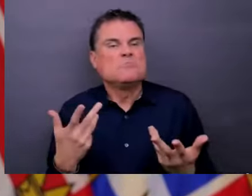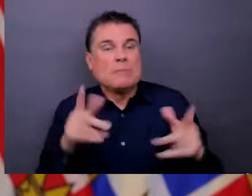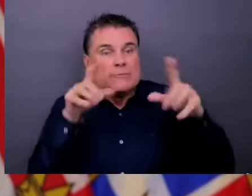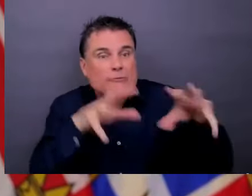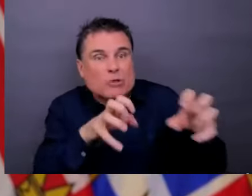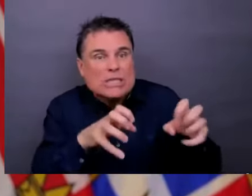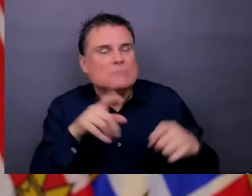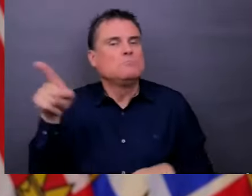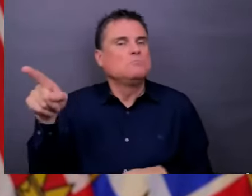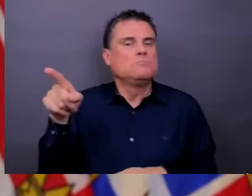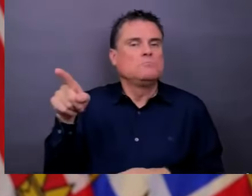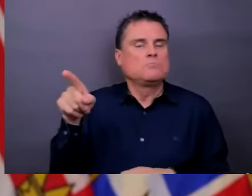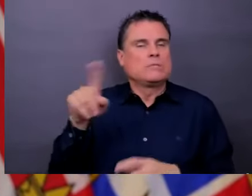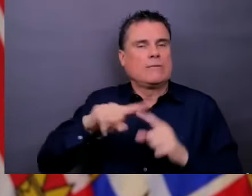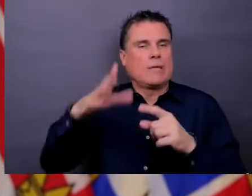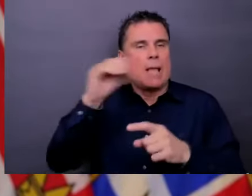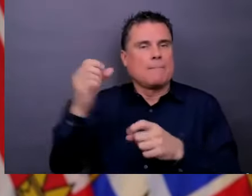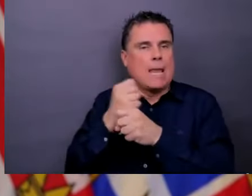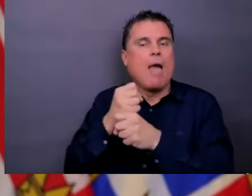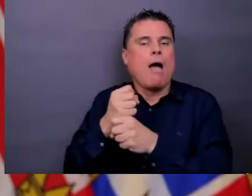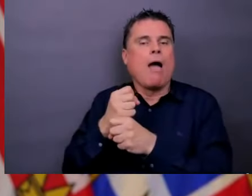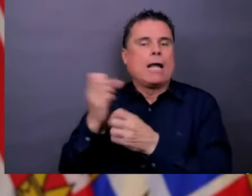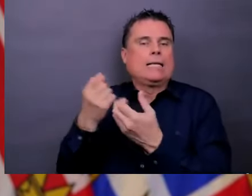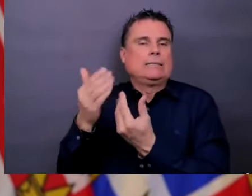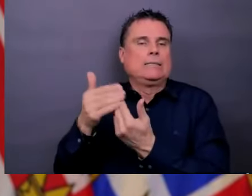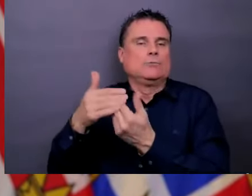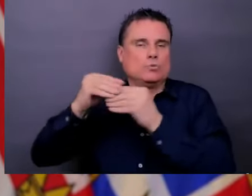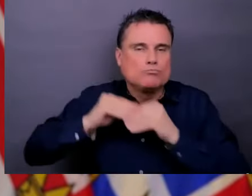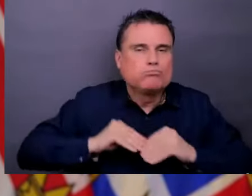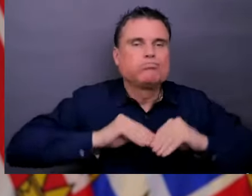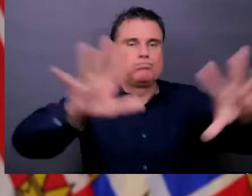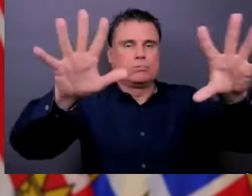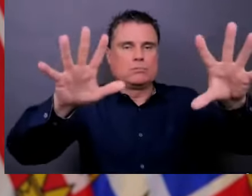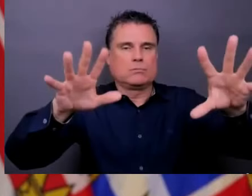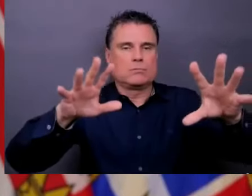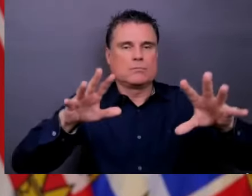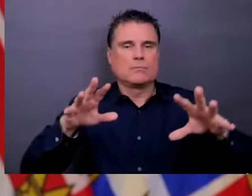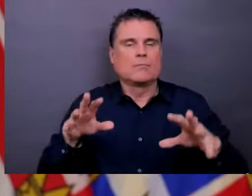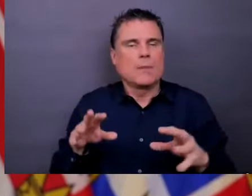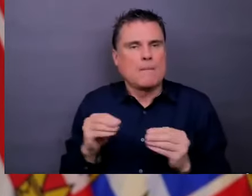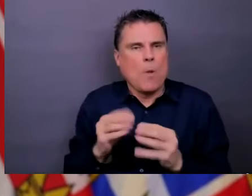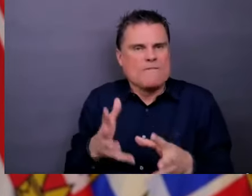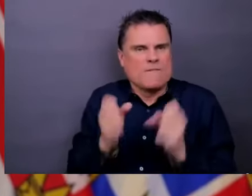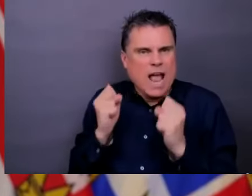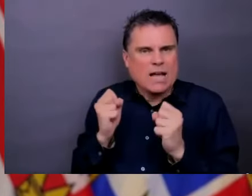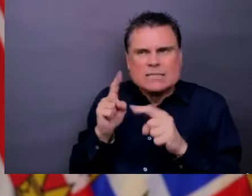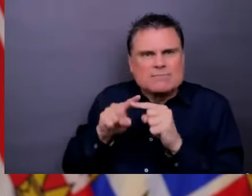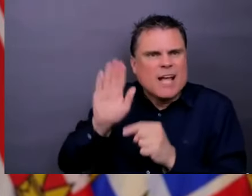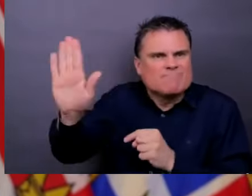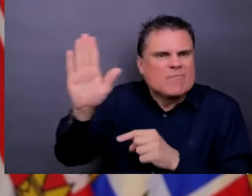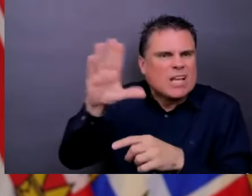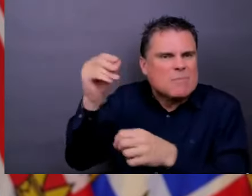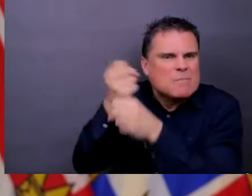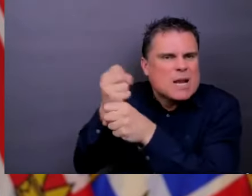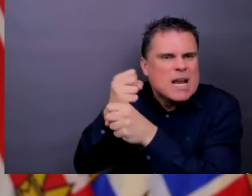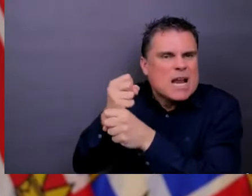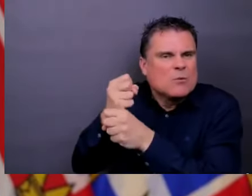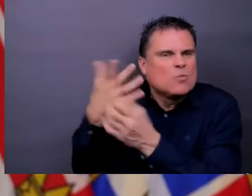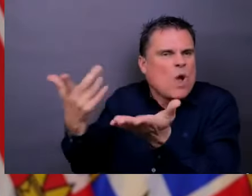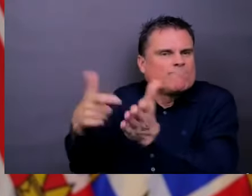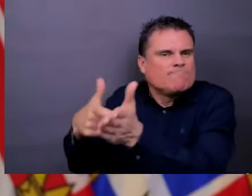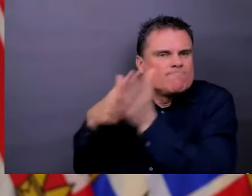bring everybody's immunization up as we receive vaccine. But of course, none of those are approved for use yet in